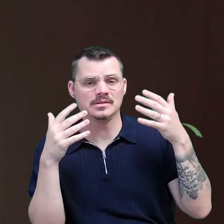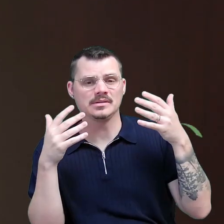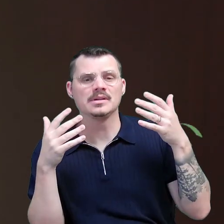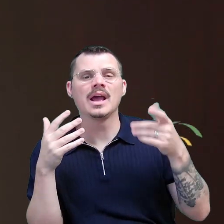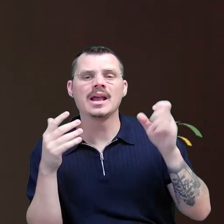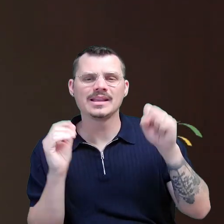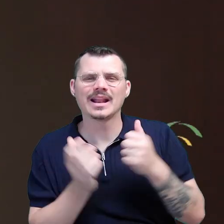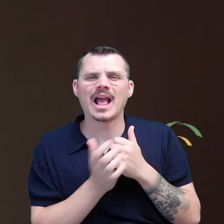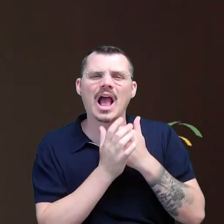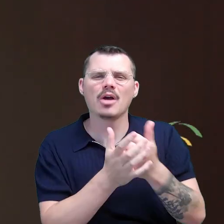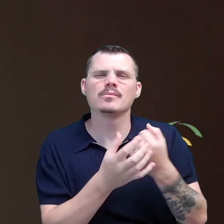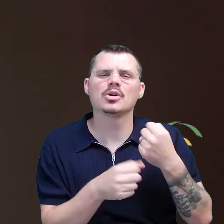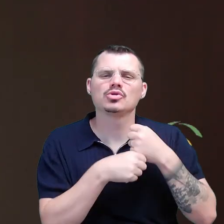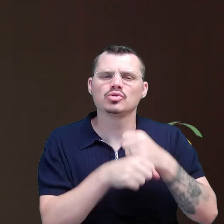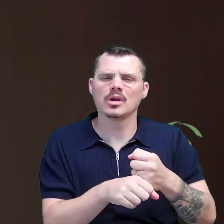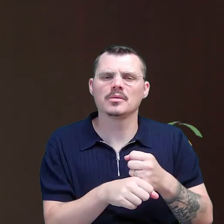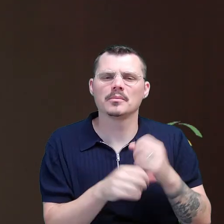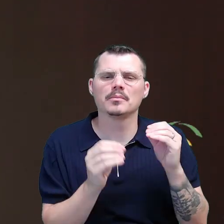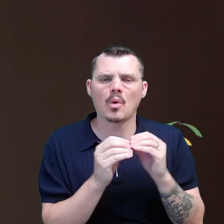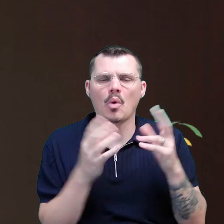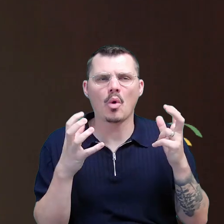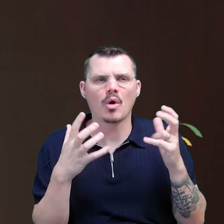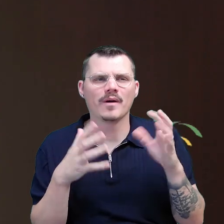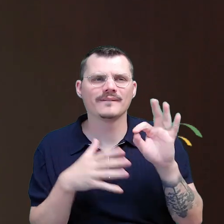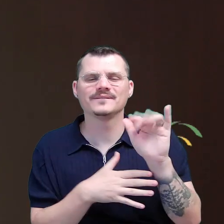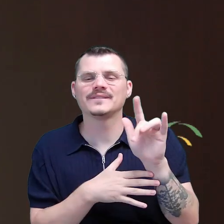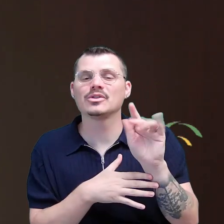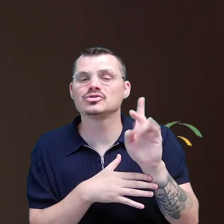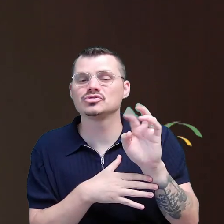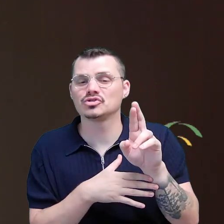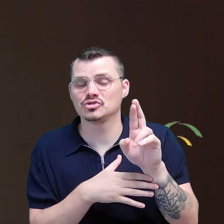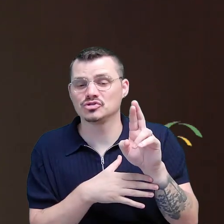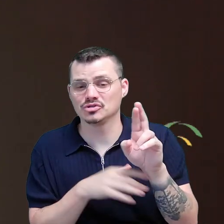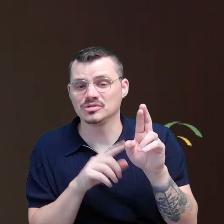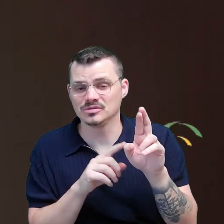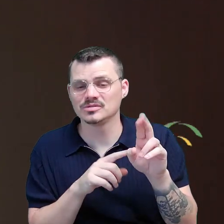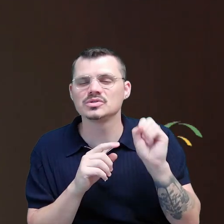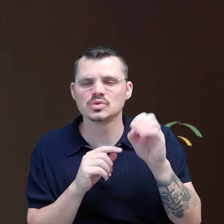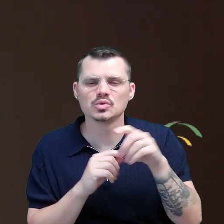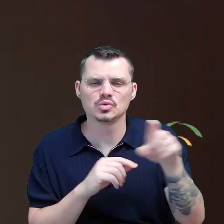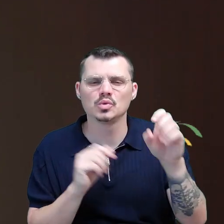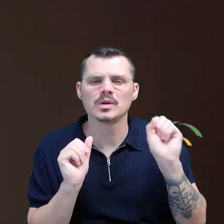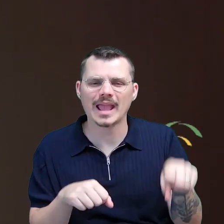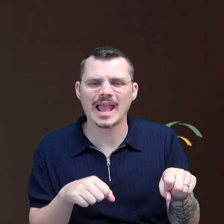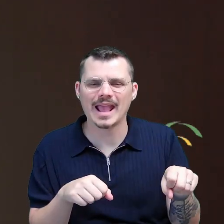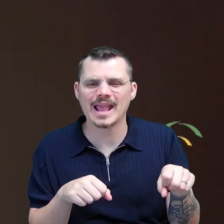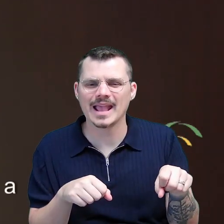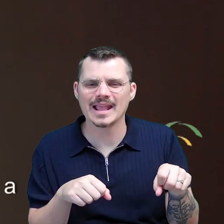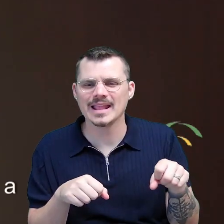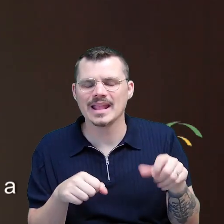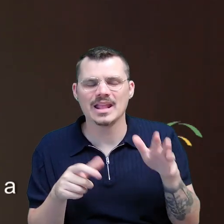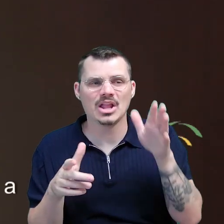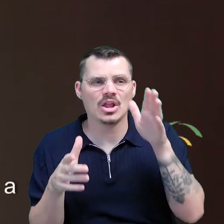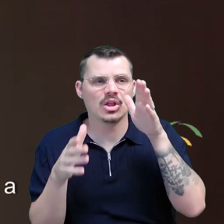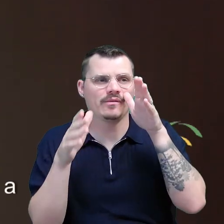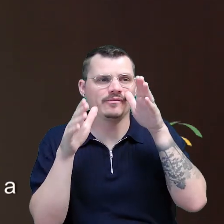it can help create a little bit of an artificial filter so that you can focus on what you want to focus